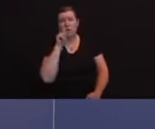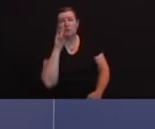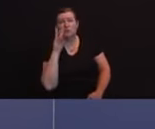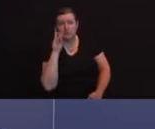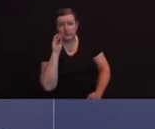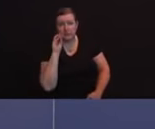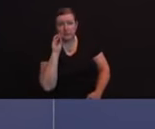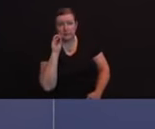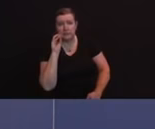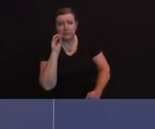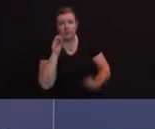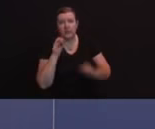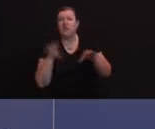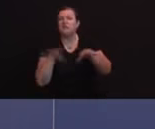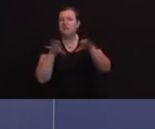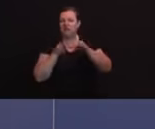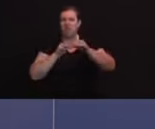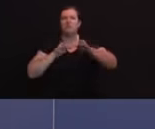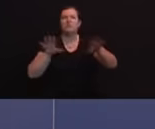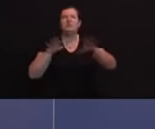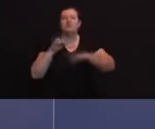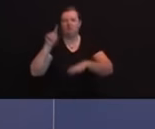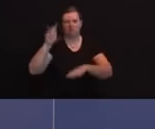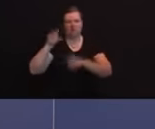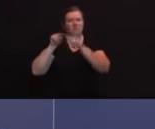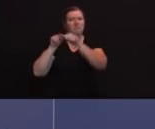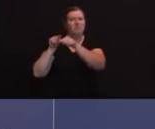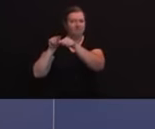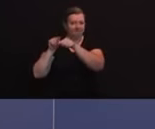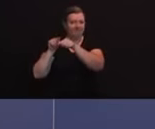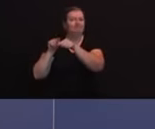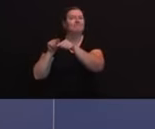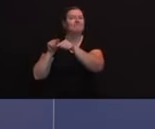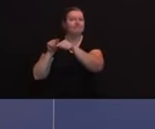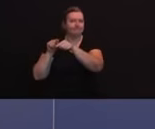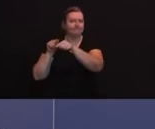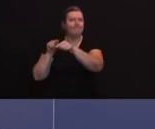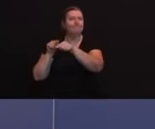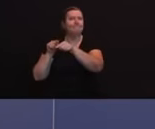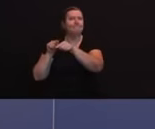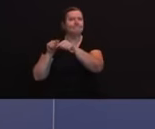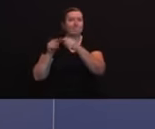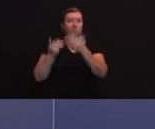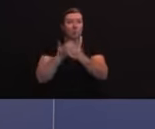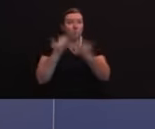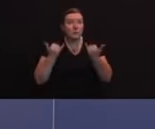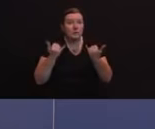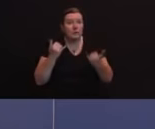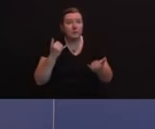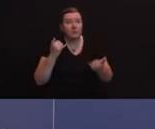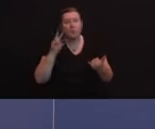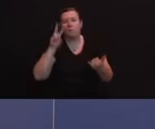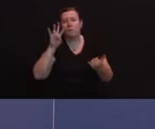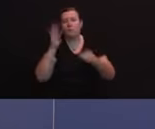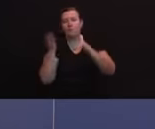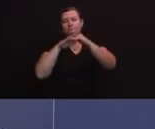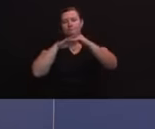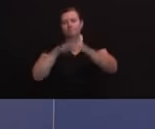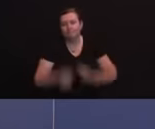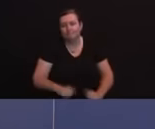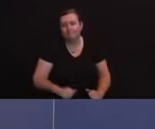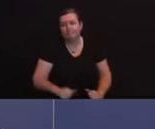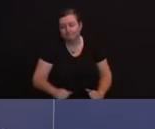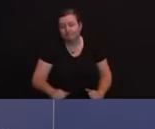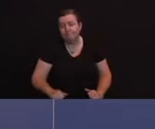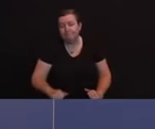active outbreaks in long-term care facilities. We were reporting 24 new today. So unfortunately, every day we're seeing